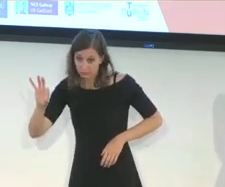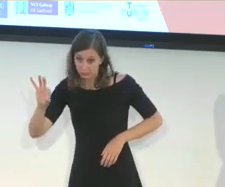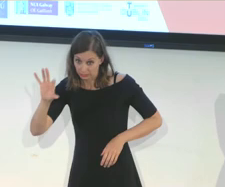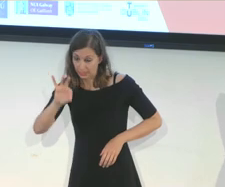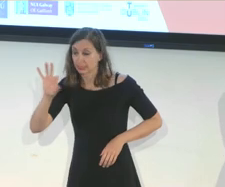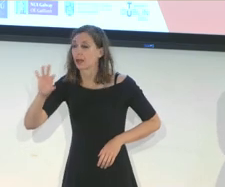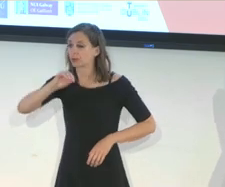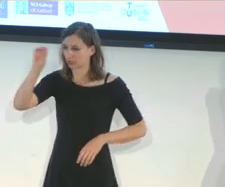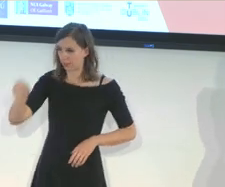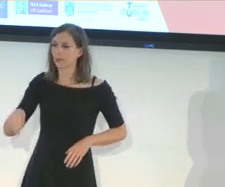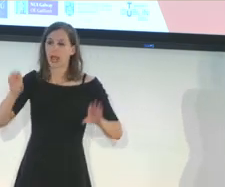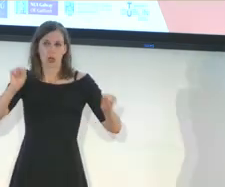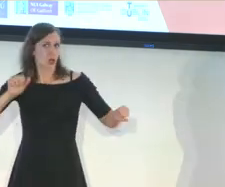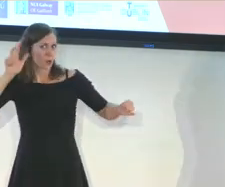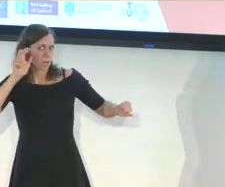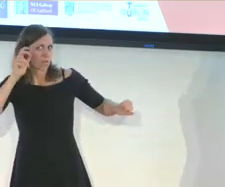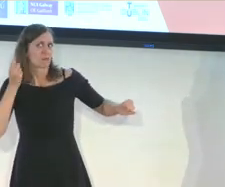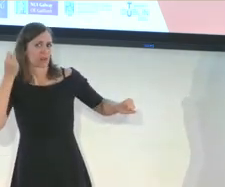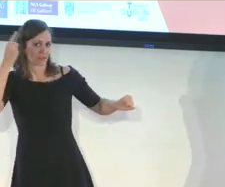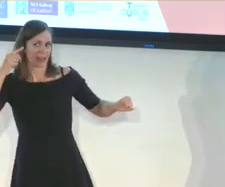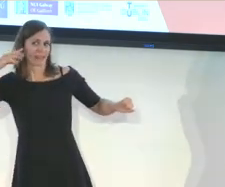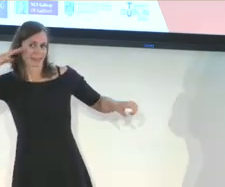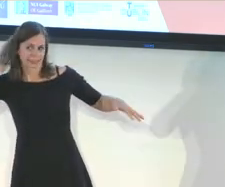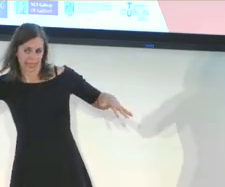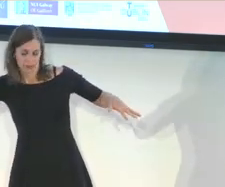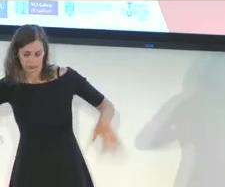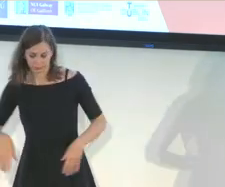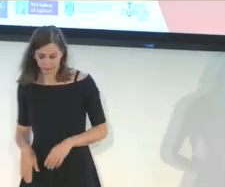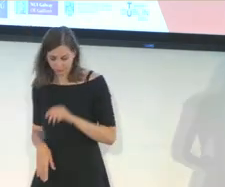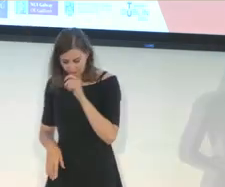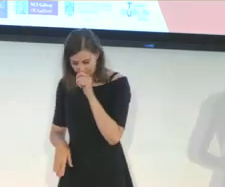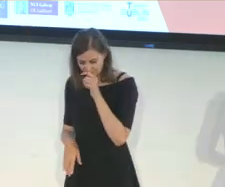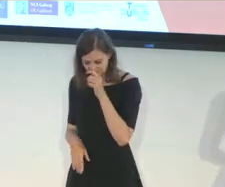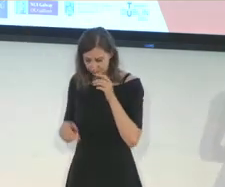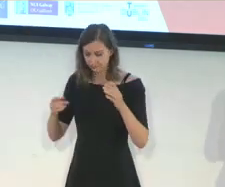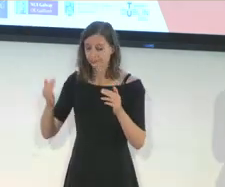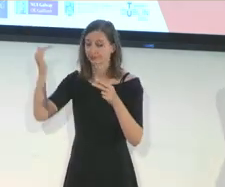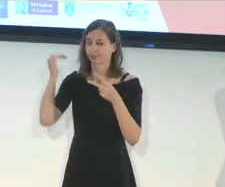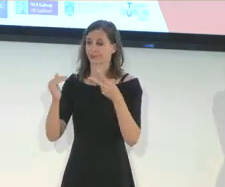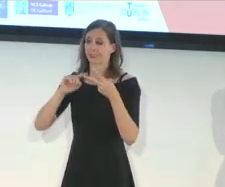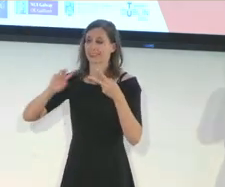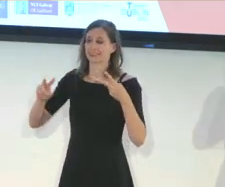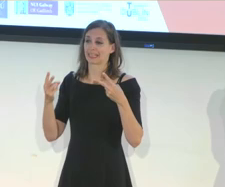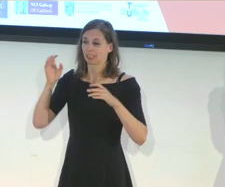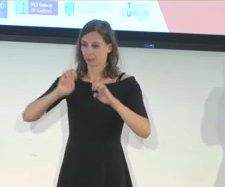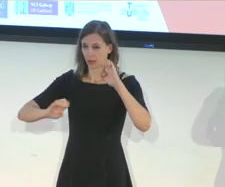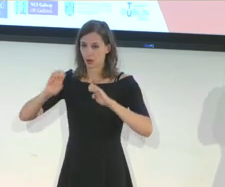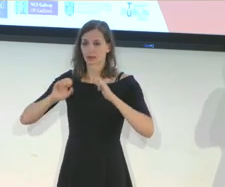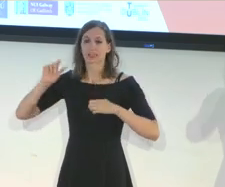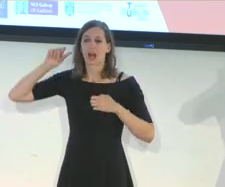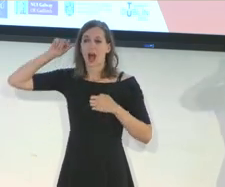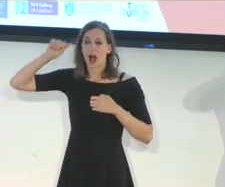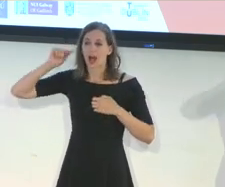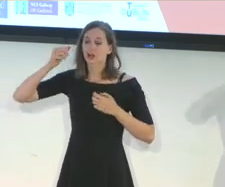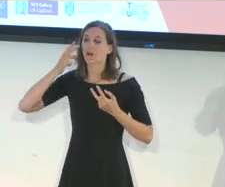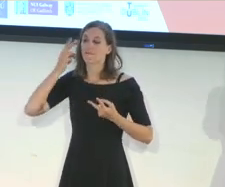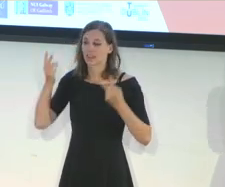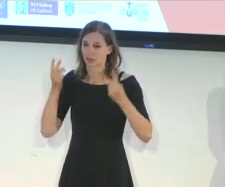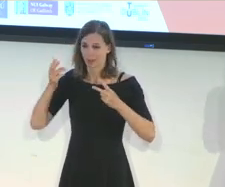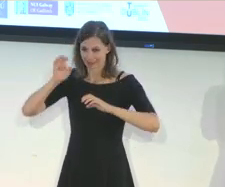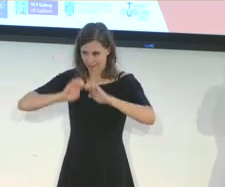However, the second experiment was an audiovisual experiment with mismatched videos and